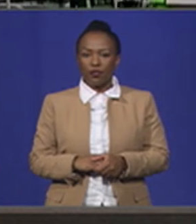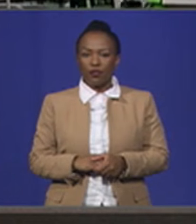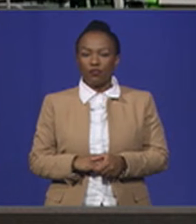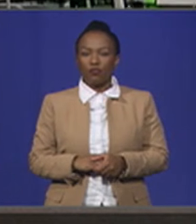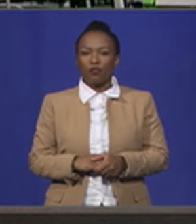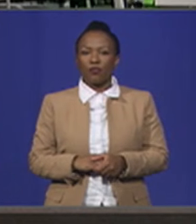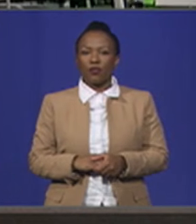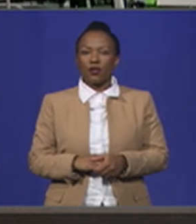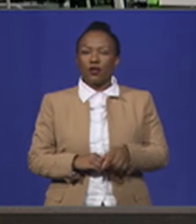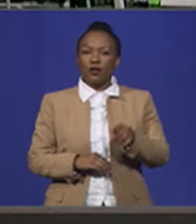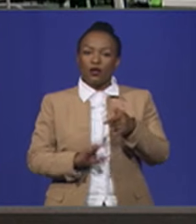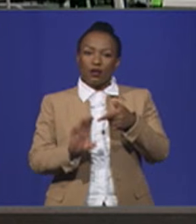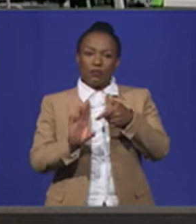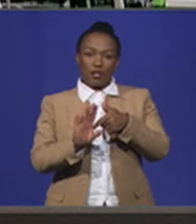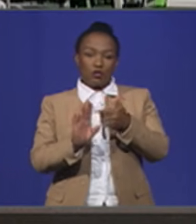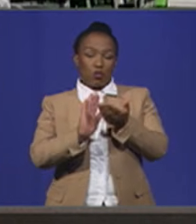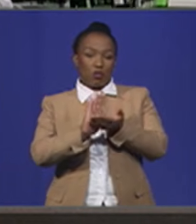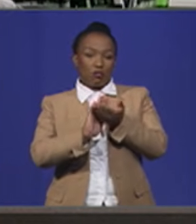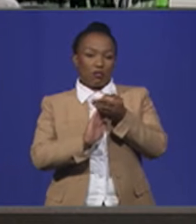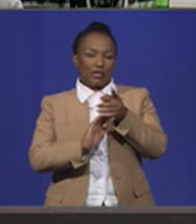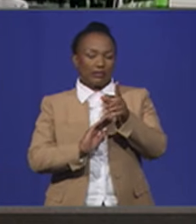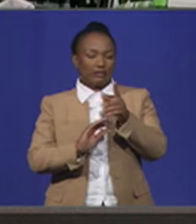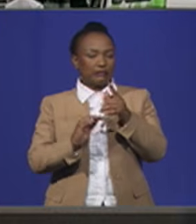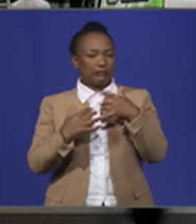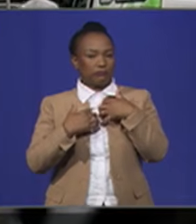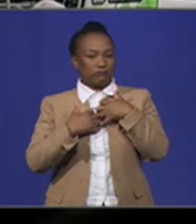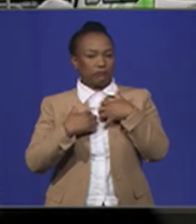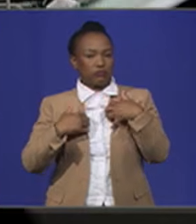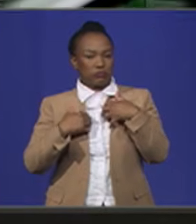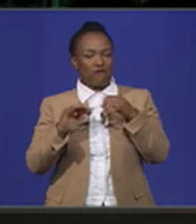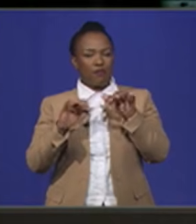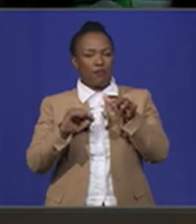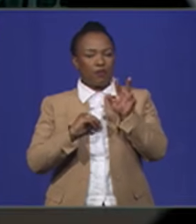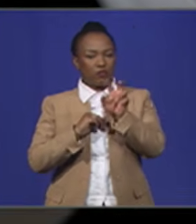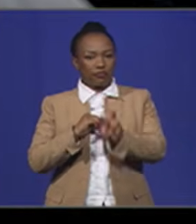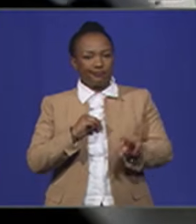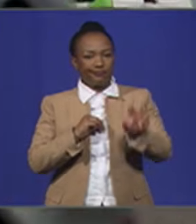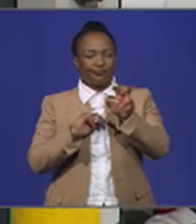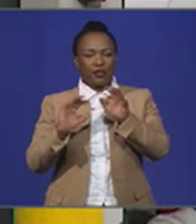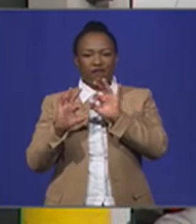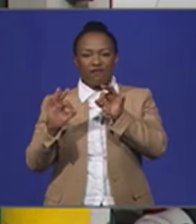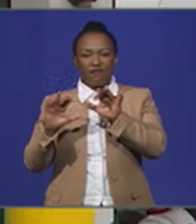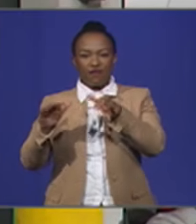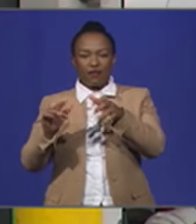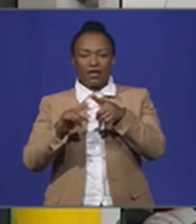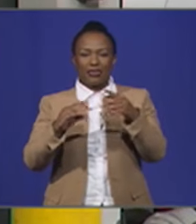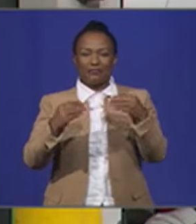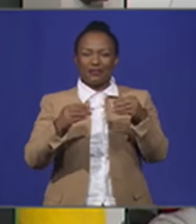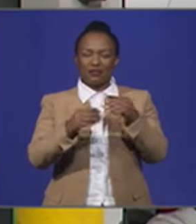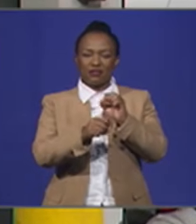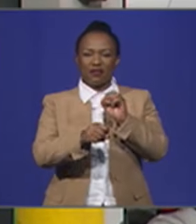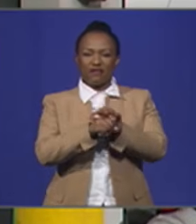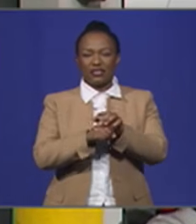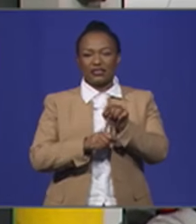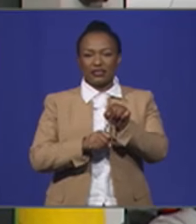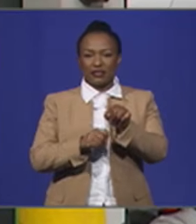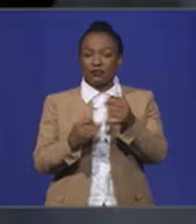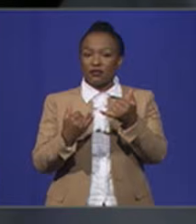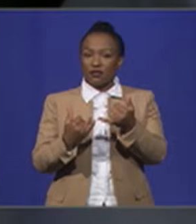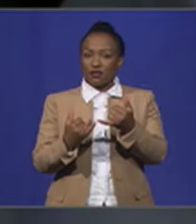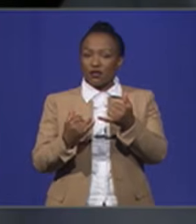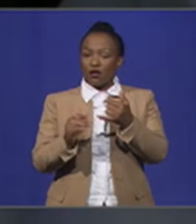Koketsego ya tlhotlhwa lookwane e tswelela go baka kgatelelo e kgolo go ba tsaya maeto malapa ga mmogo le dikgwebo. Koketsego ya ga jaana e solofetse